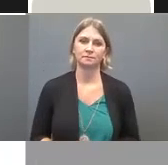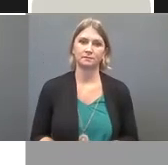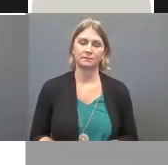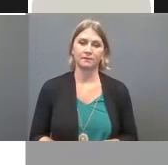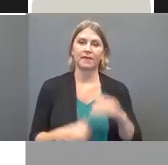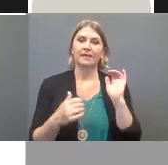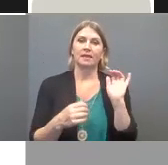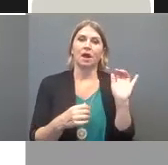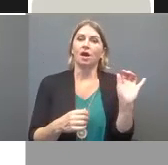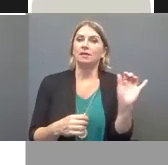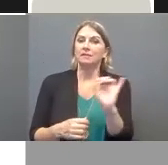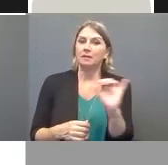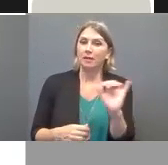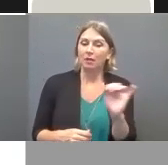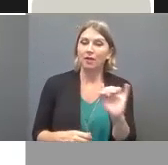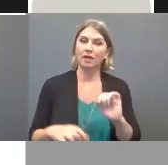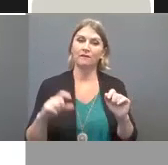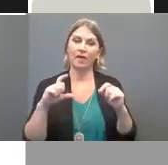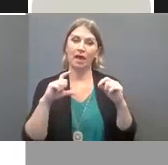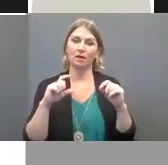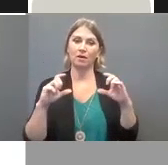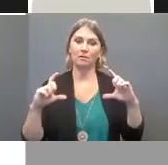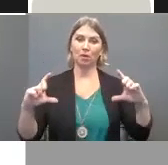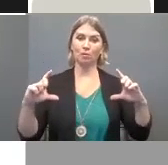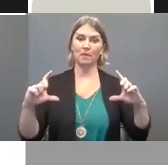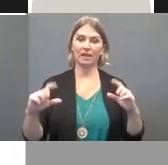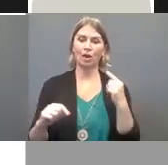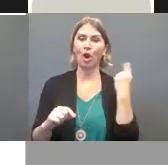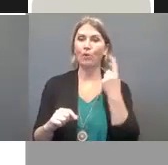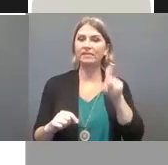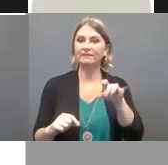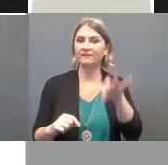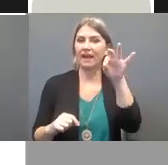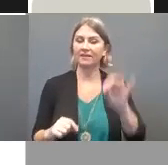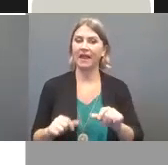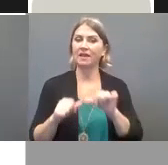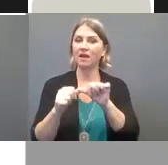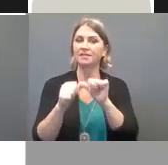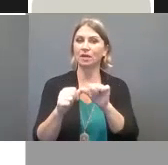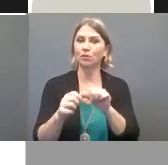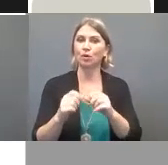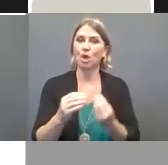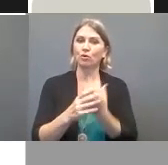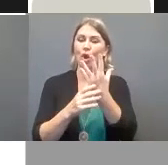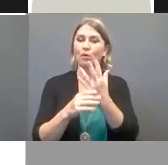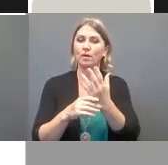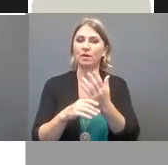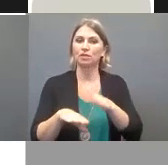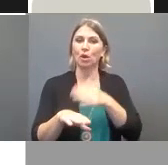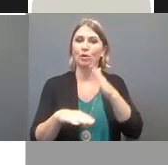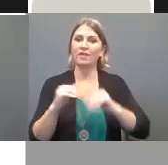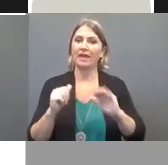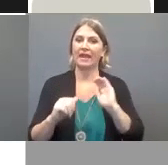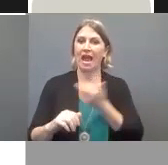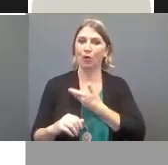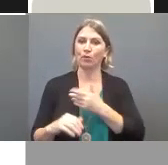Similarly, for big omega, we need to find out a constant that is always going to grow smaller than our current equation. So we have 3n